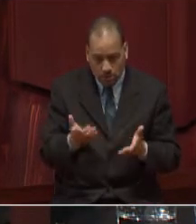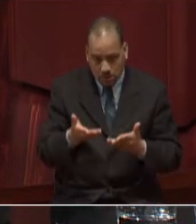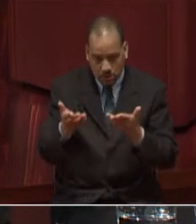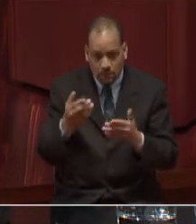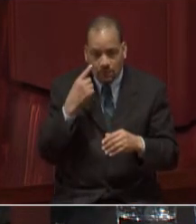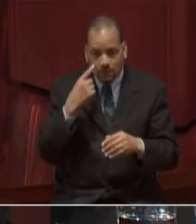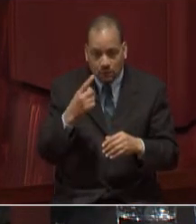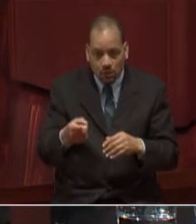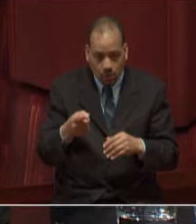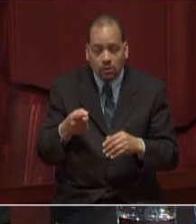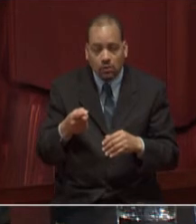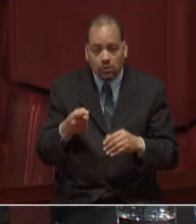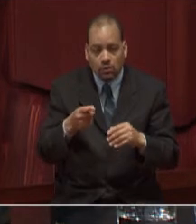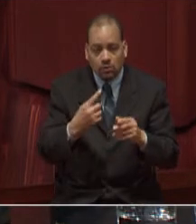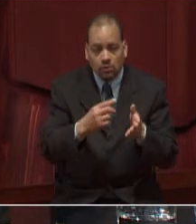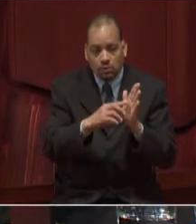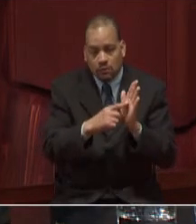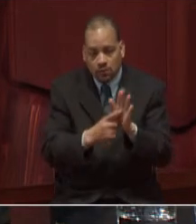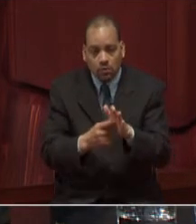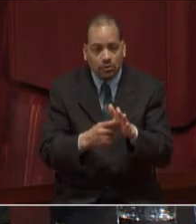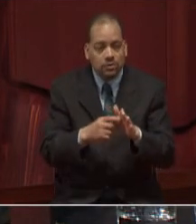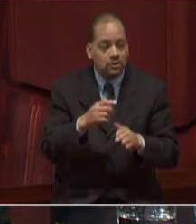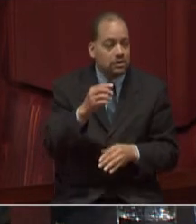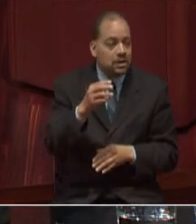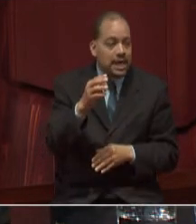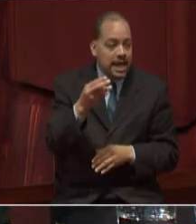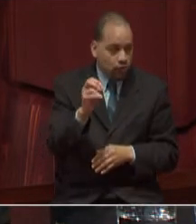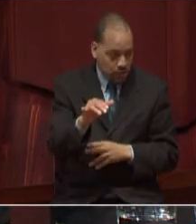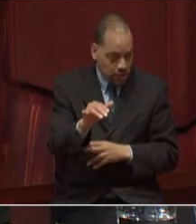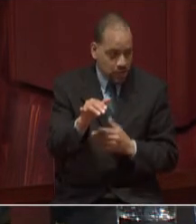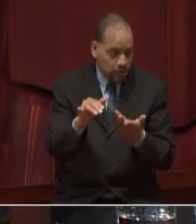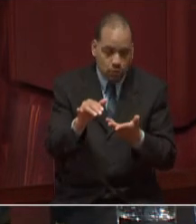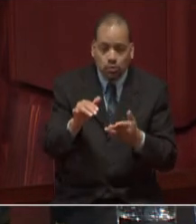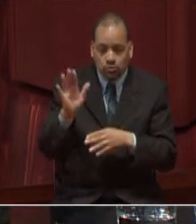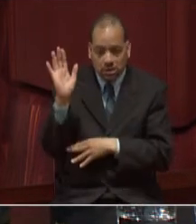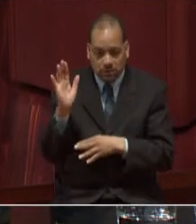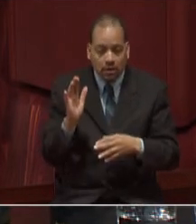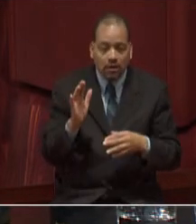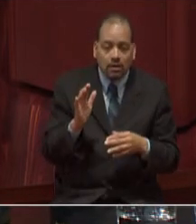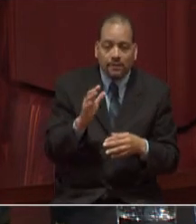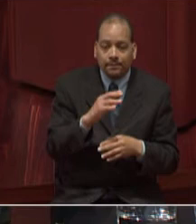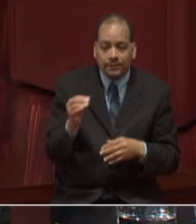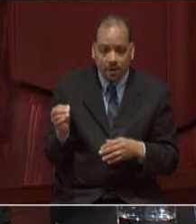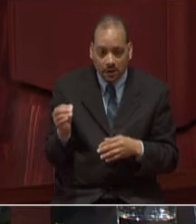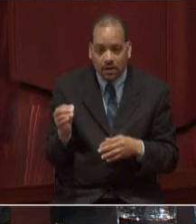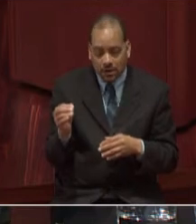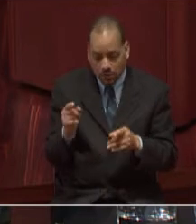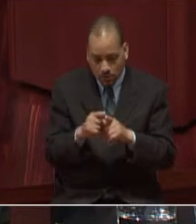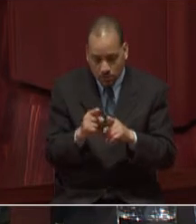him to testify and to then go further and make him subject to Senate confirmation.